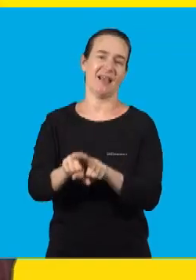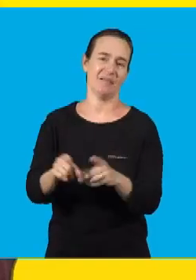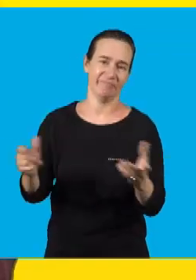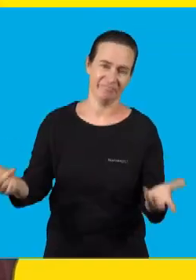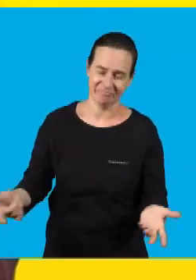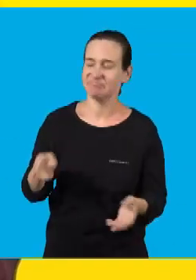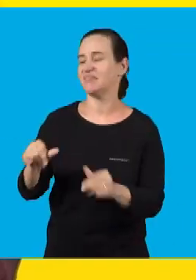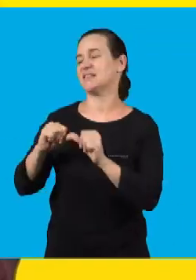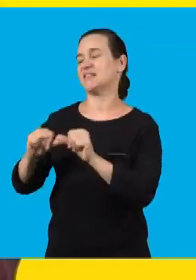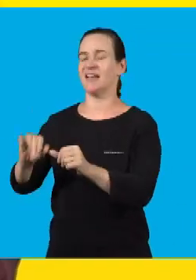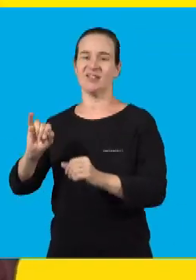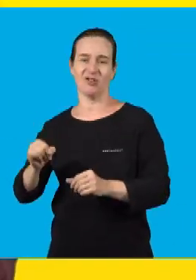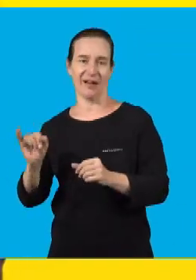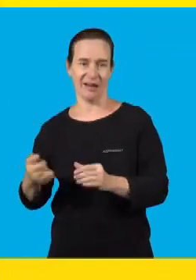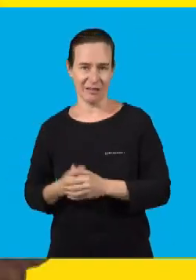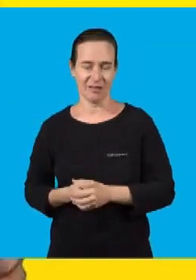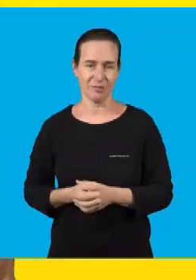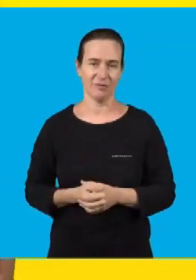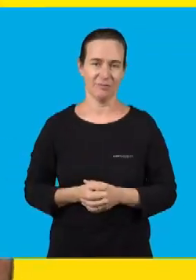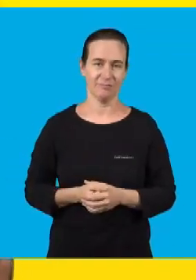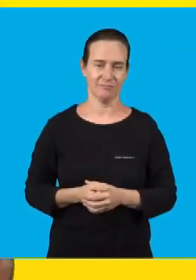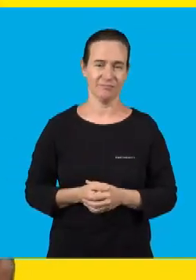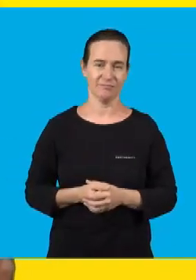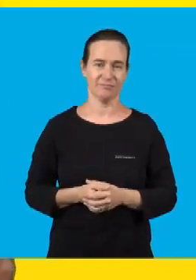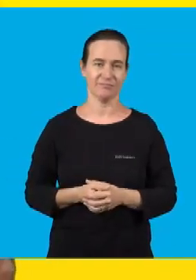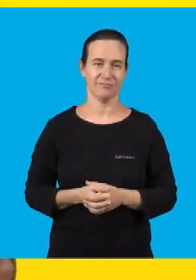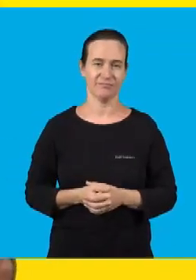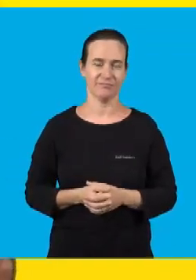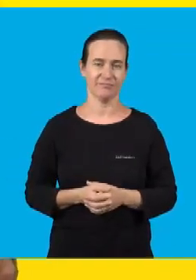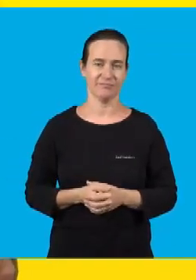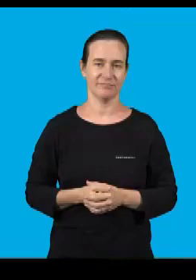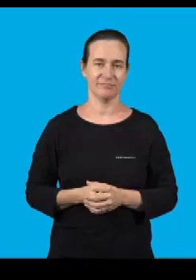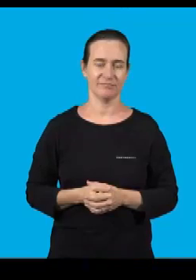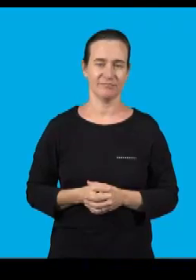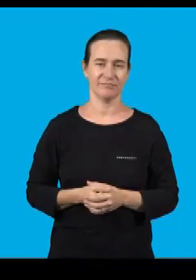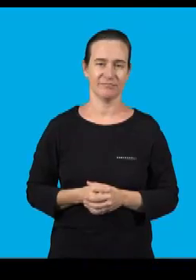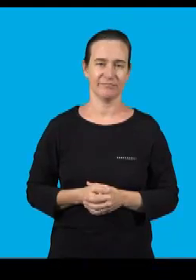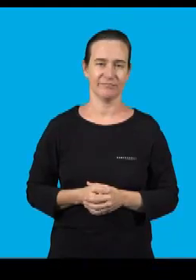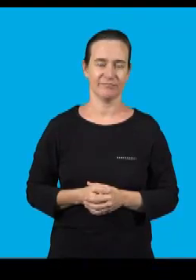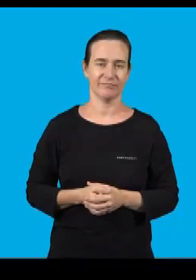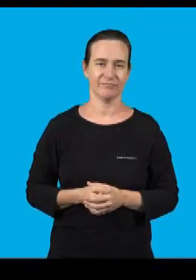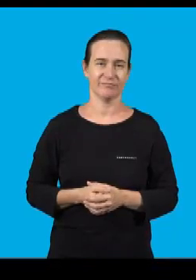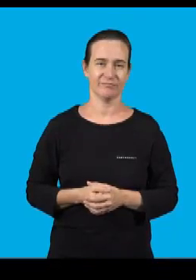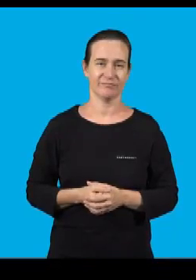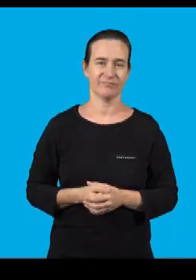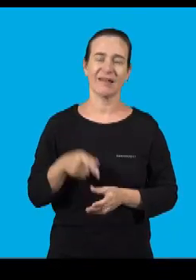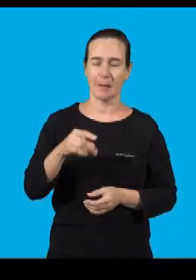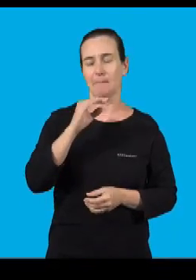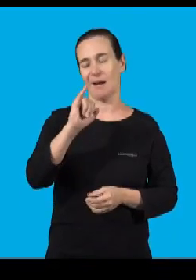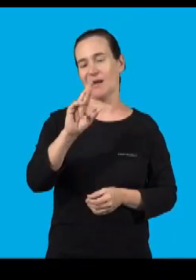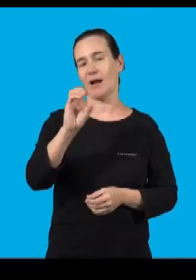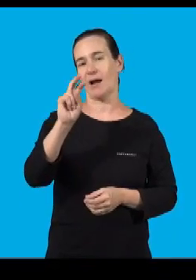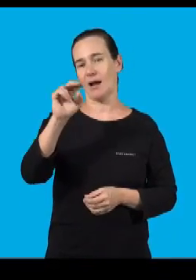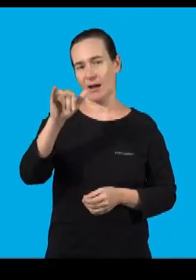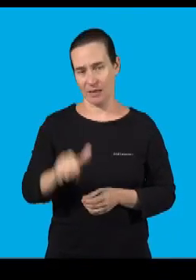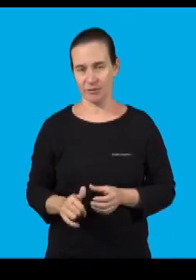What she said she's going to do is opposite to the reaction that she displays, all right? And there we have